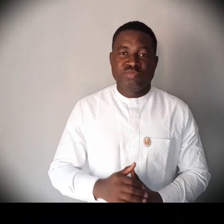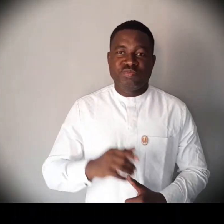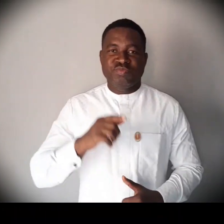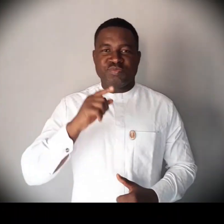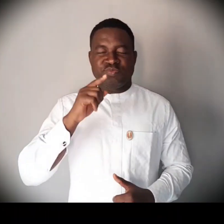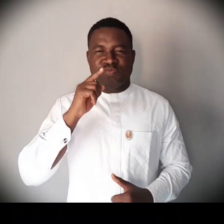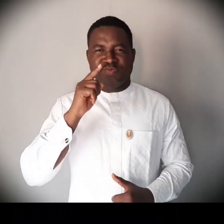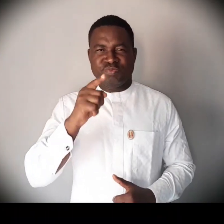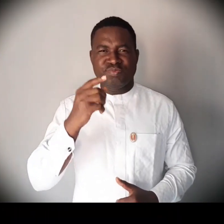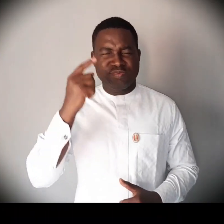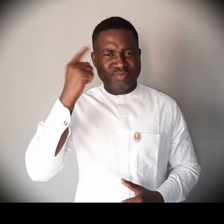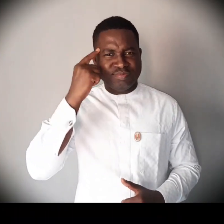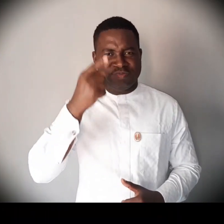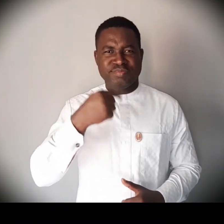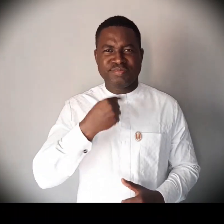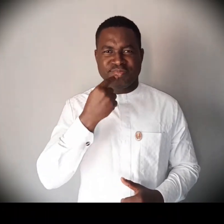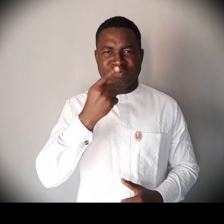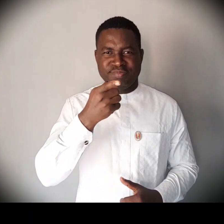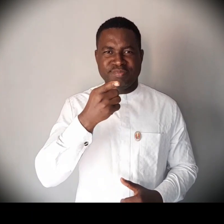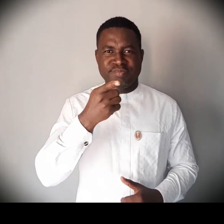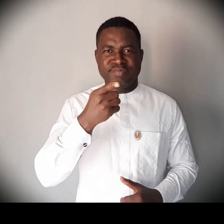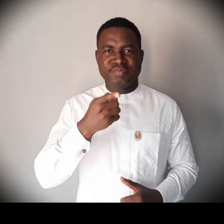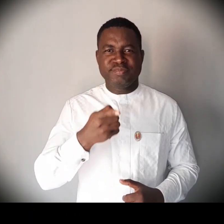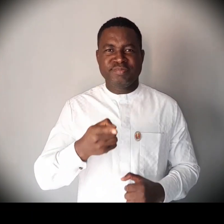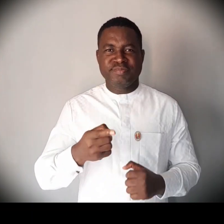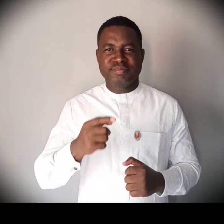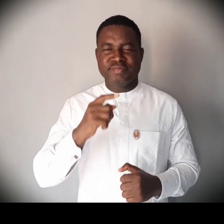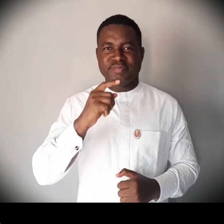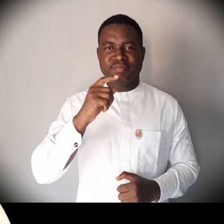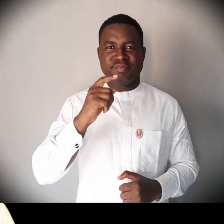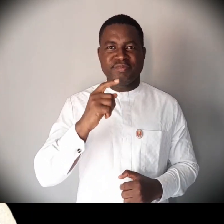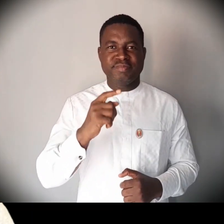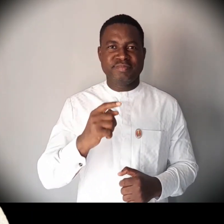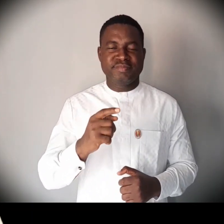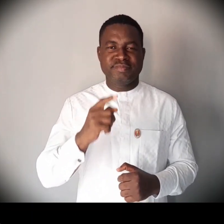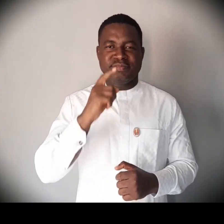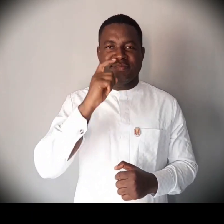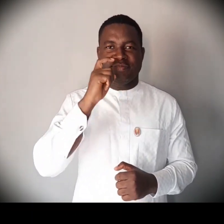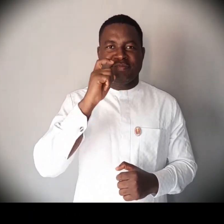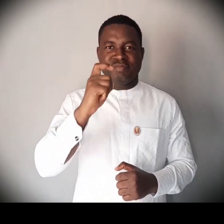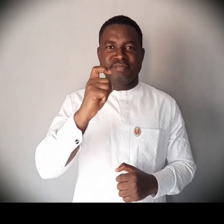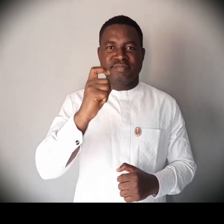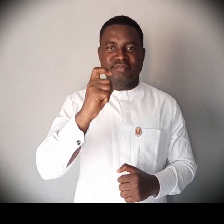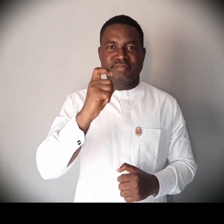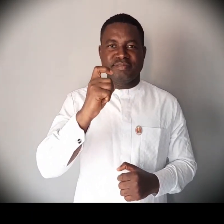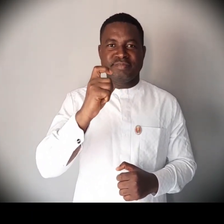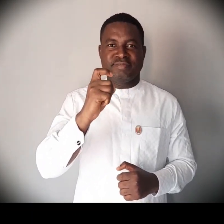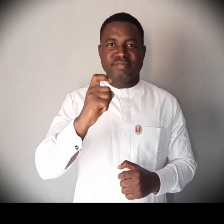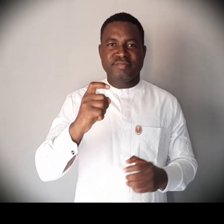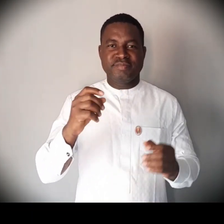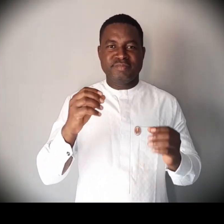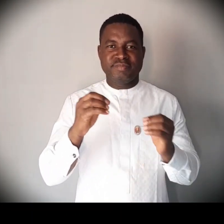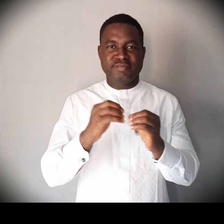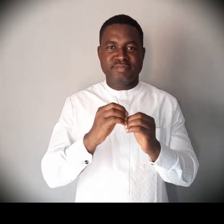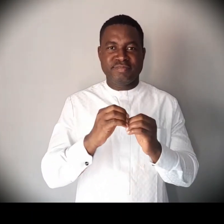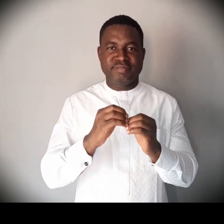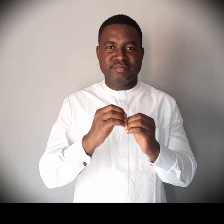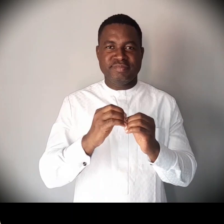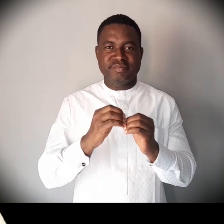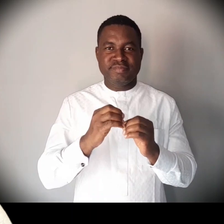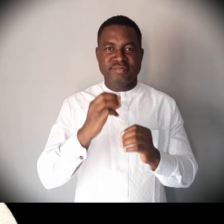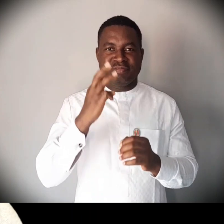Do you know that on the 13th of December, 2022, the United Nations launched